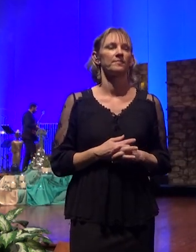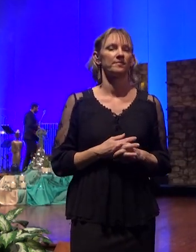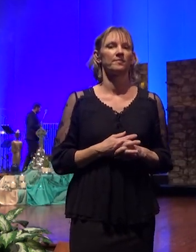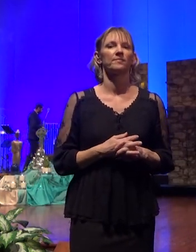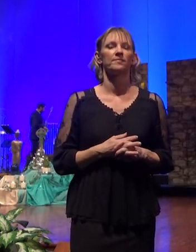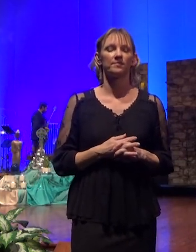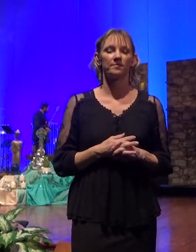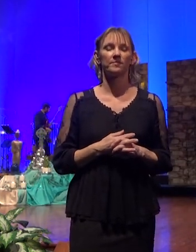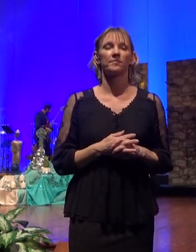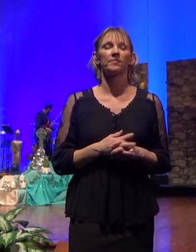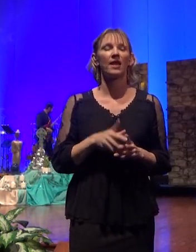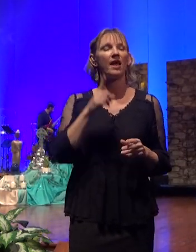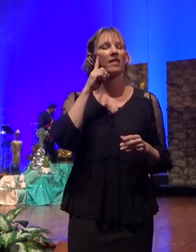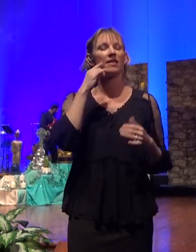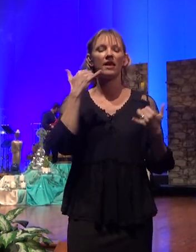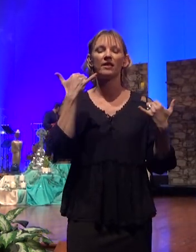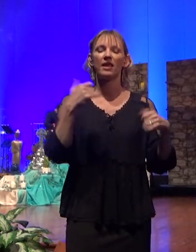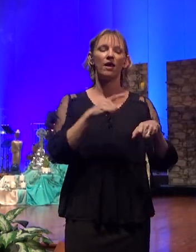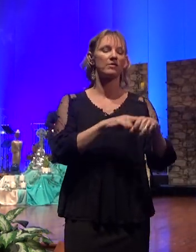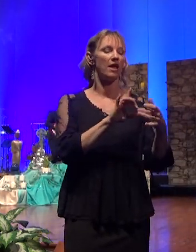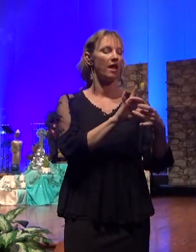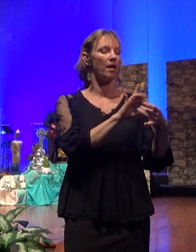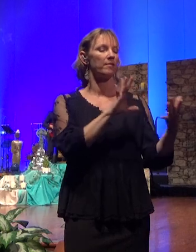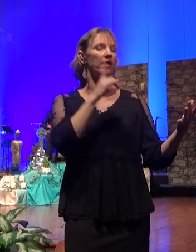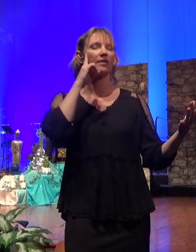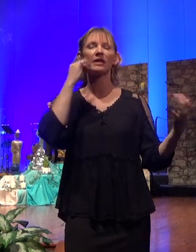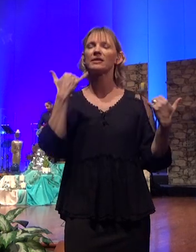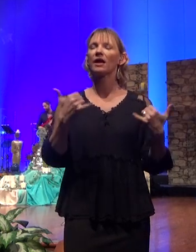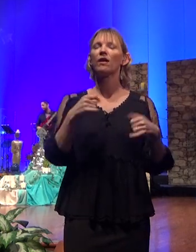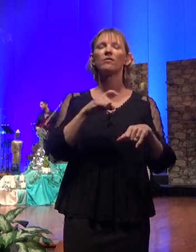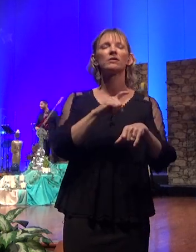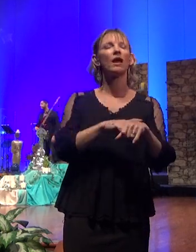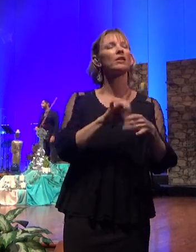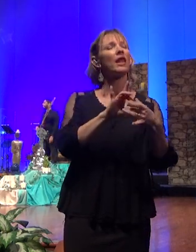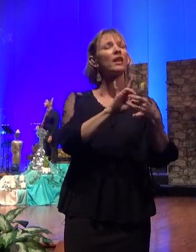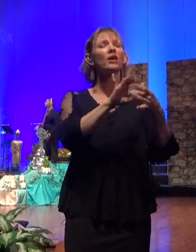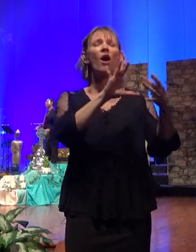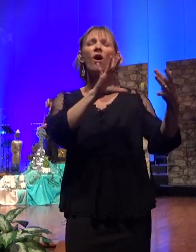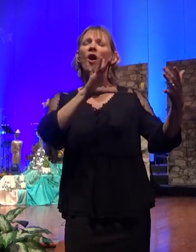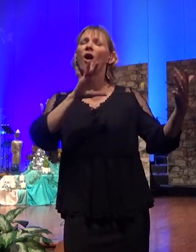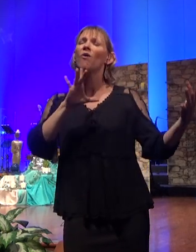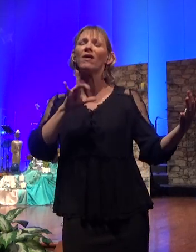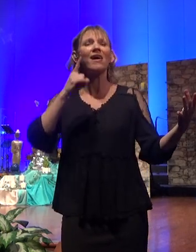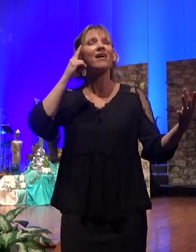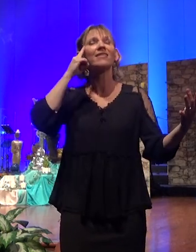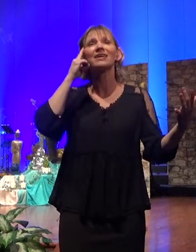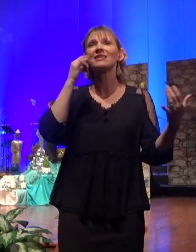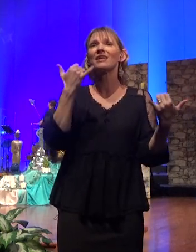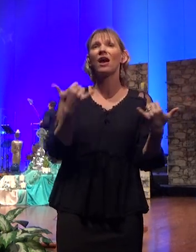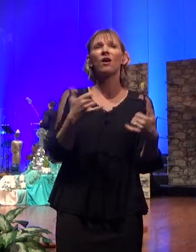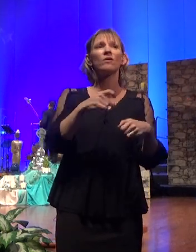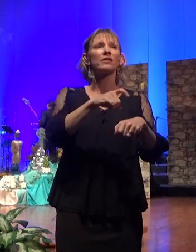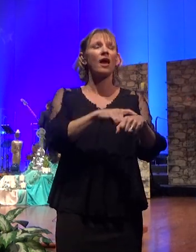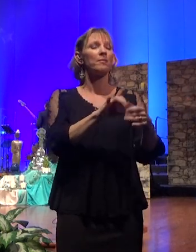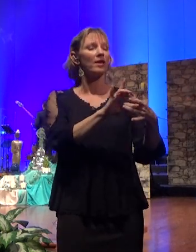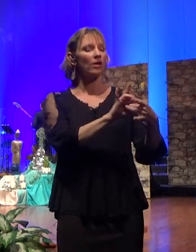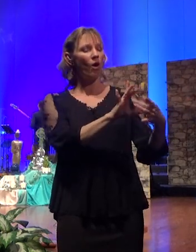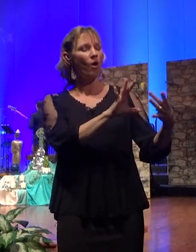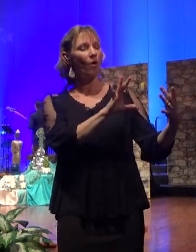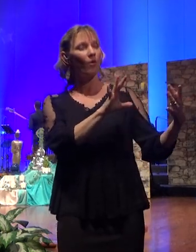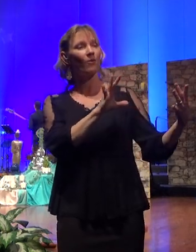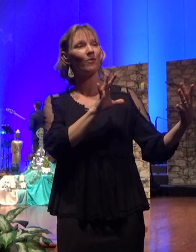I think it's time for the letting go. I think it's time for the letting go. I think it's time for the letting